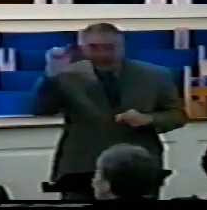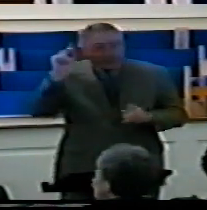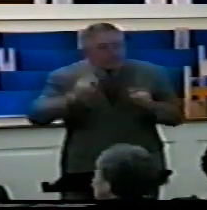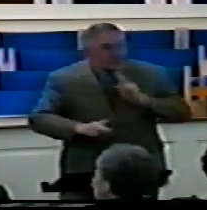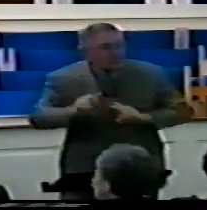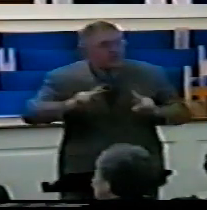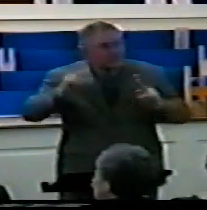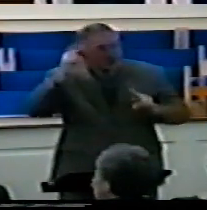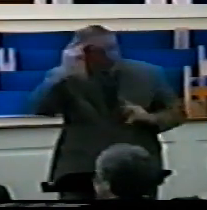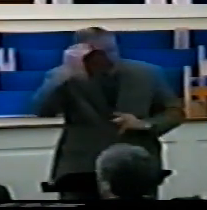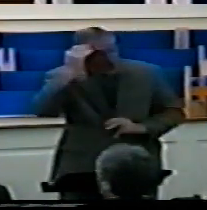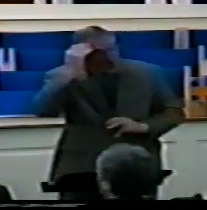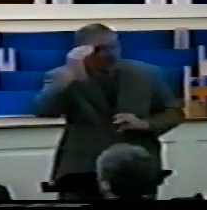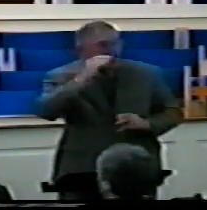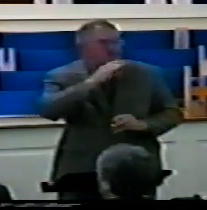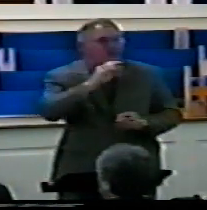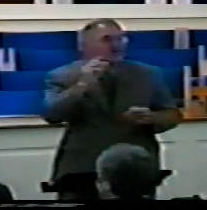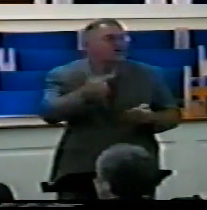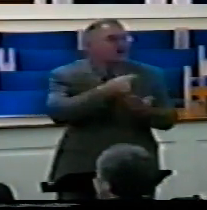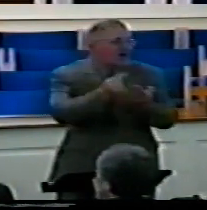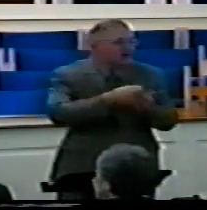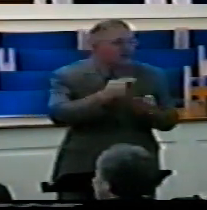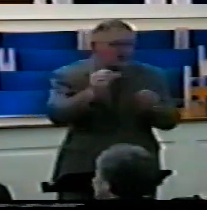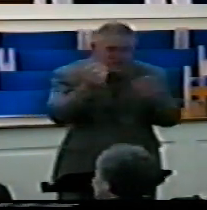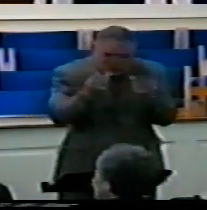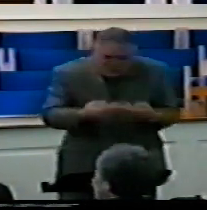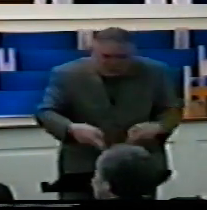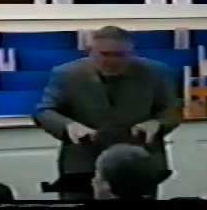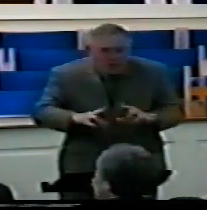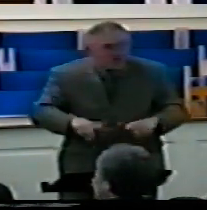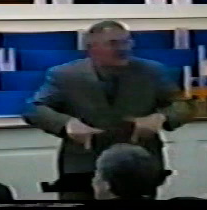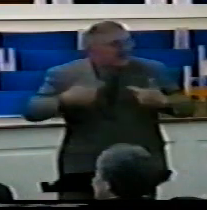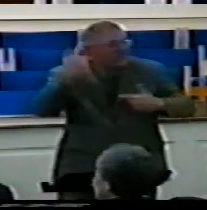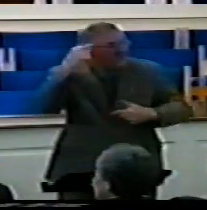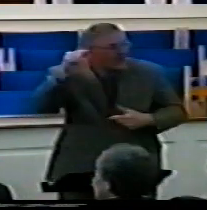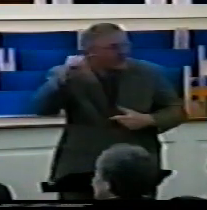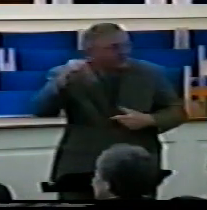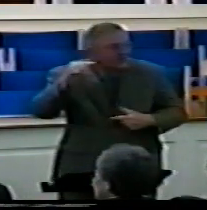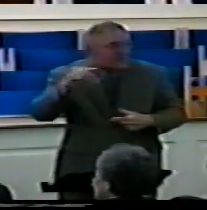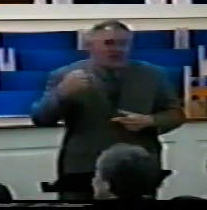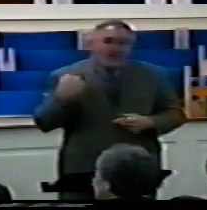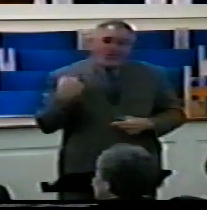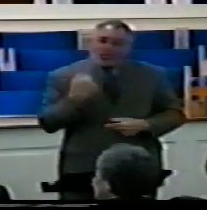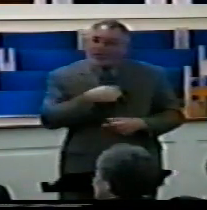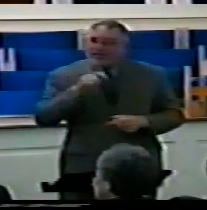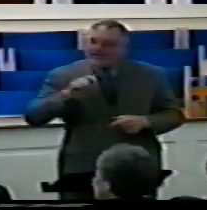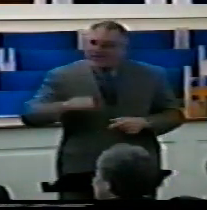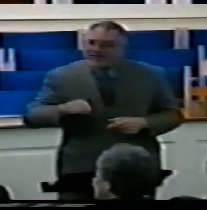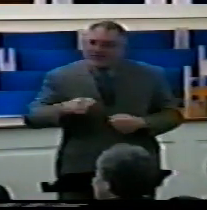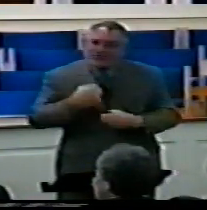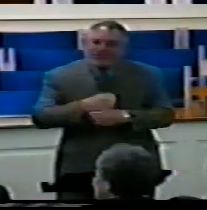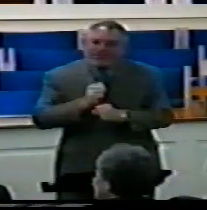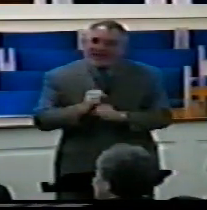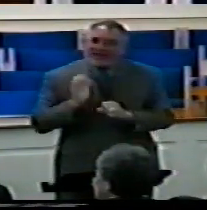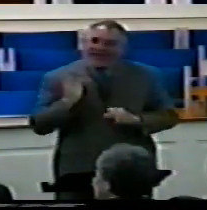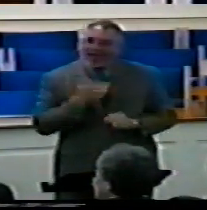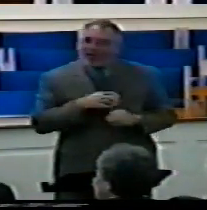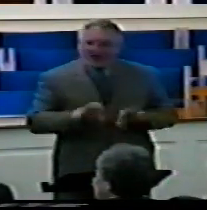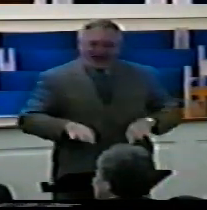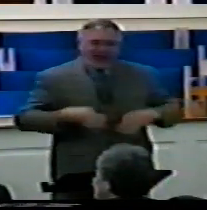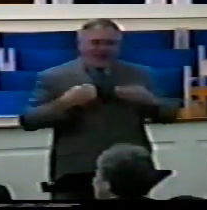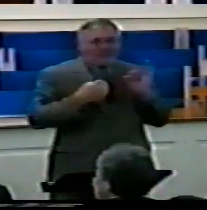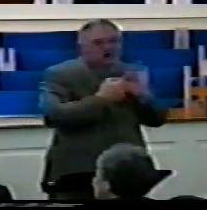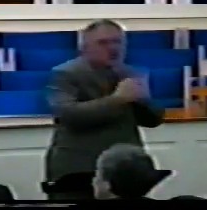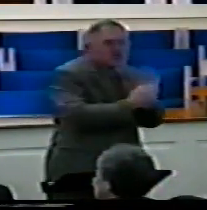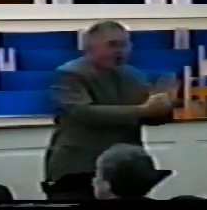Many a times we claim to be Christians, but our gospel that we preach with our life is different from the gospel that we preach from this book.